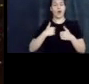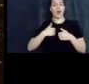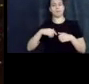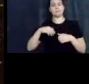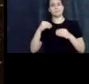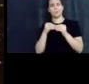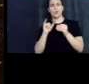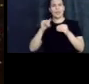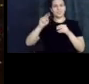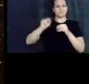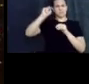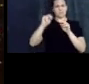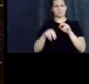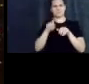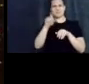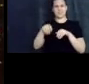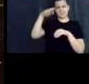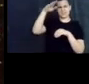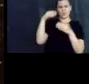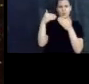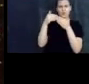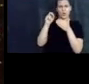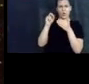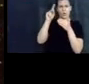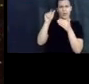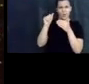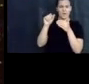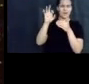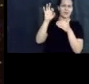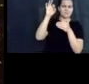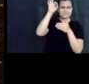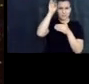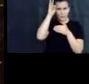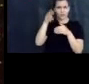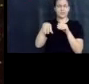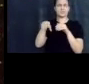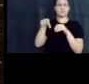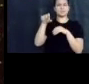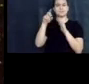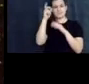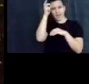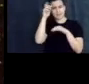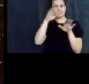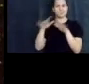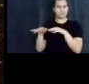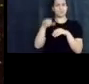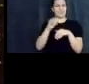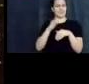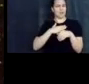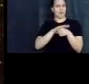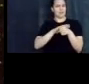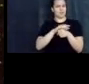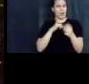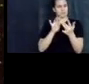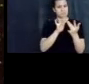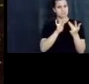of those areas, then you're going to be my student, so good for you. But depending on where you're at throughout the state in the United States, you're going to have an assigned